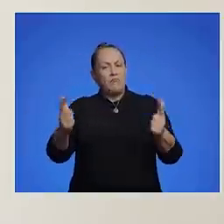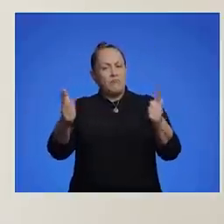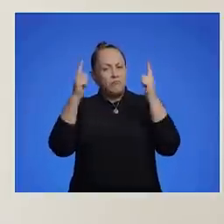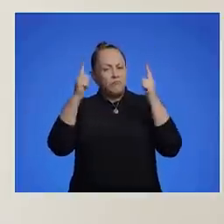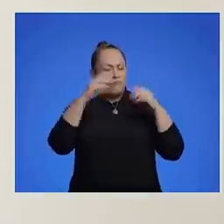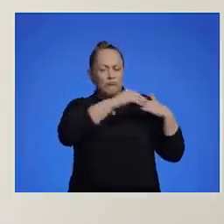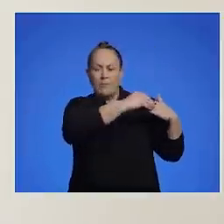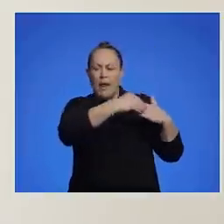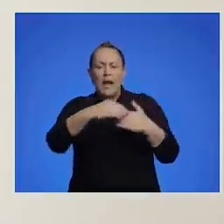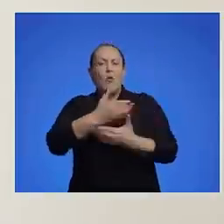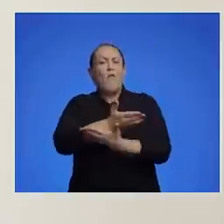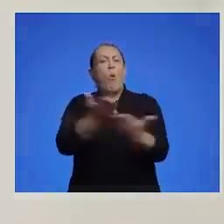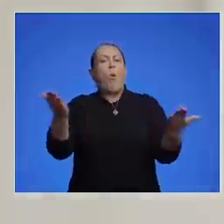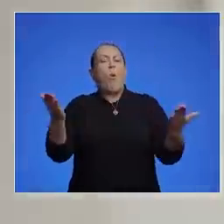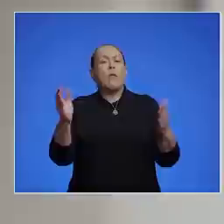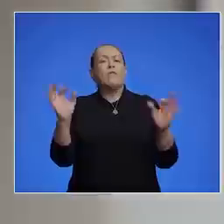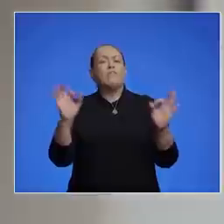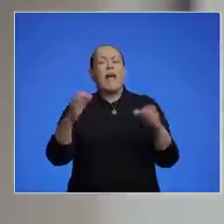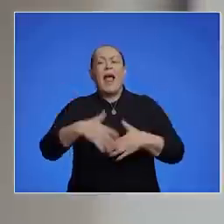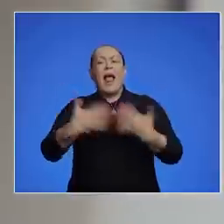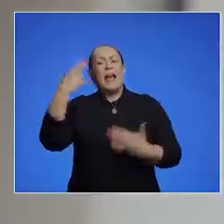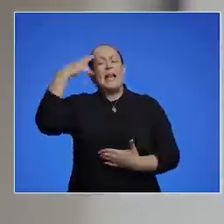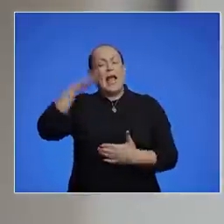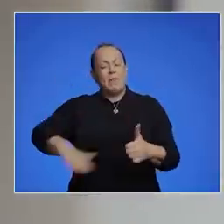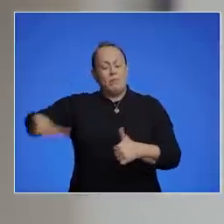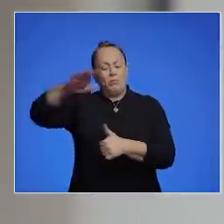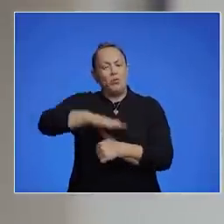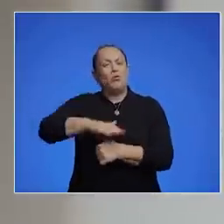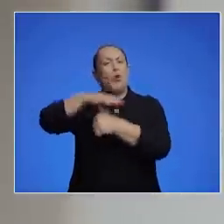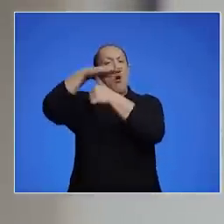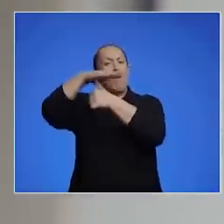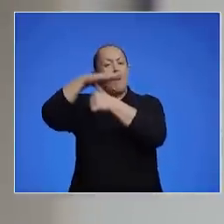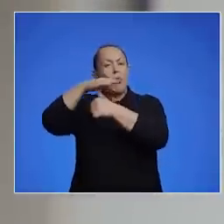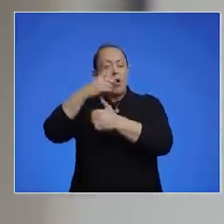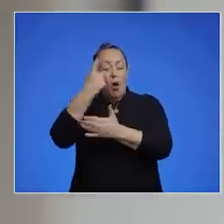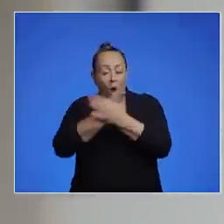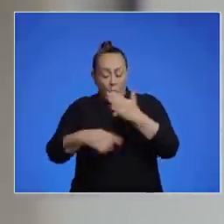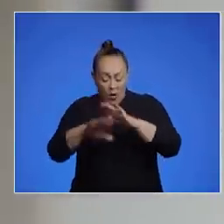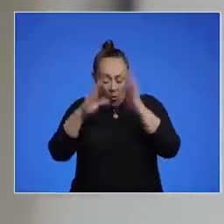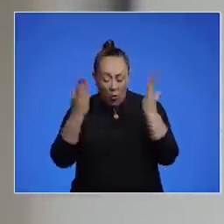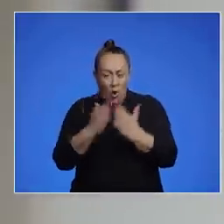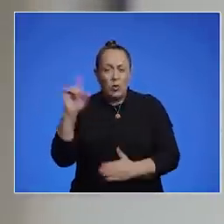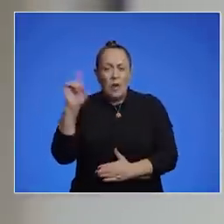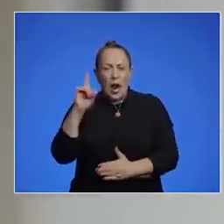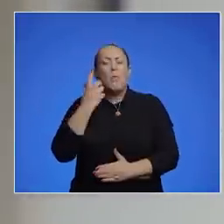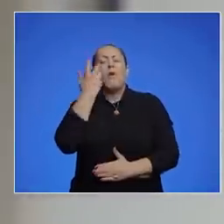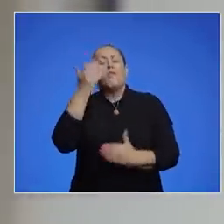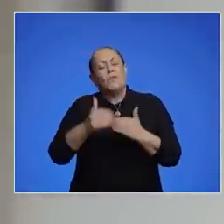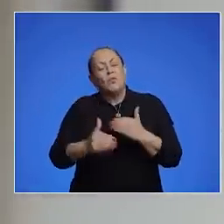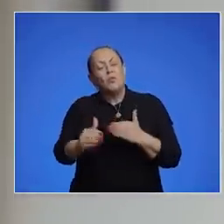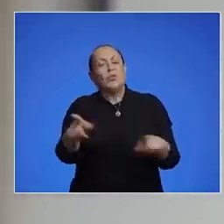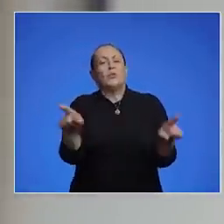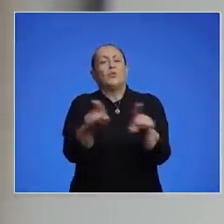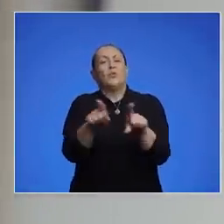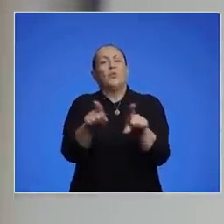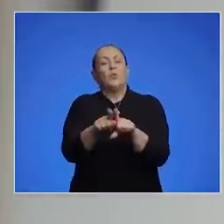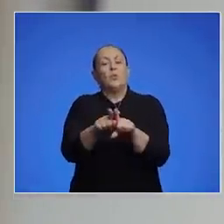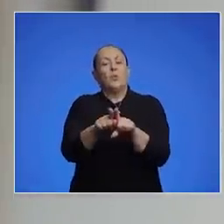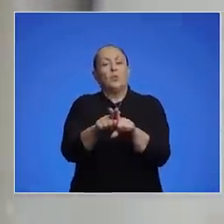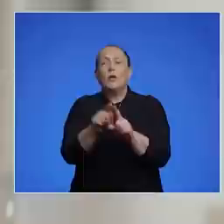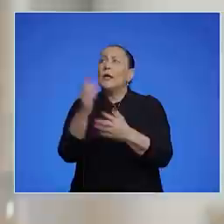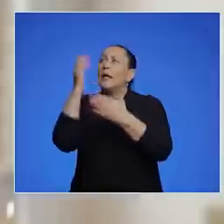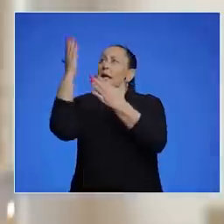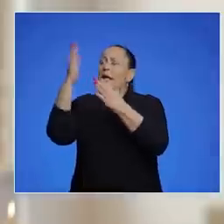power, or domination, or any other name that can be named, not only in this age, but also in the age to